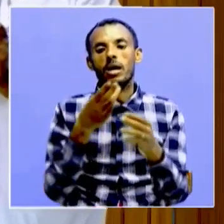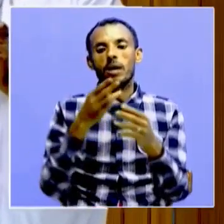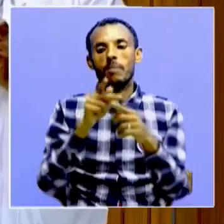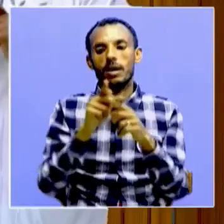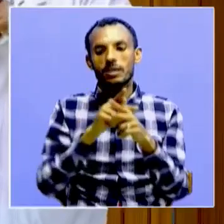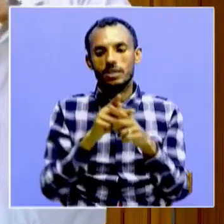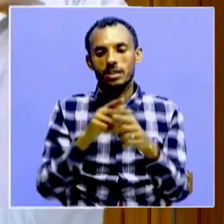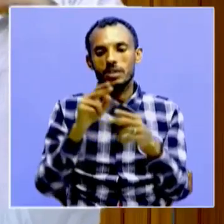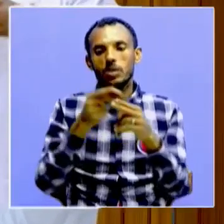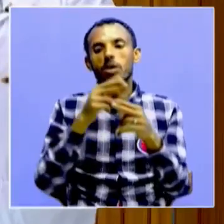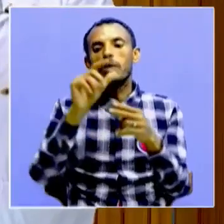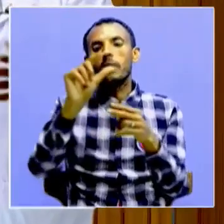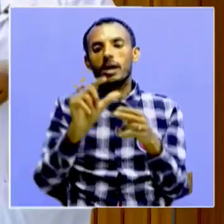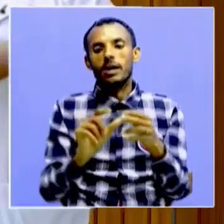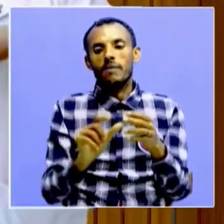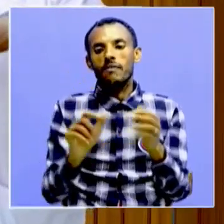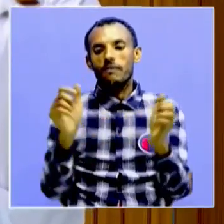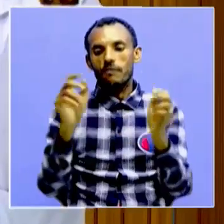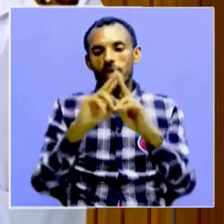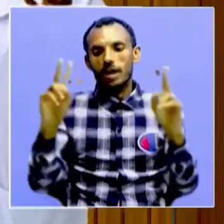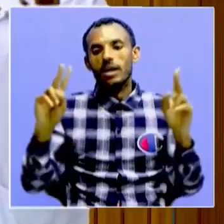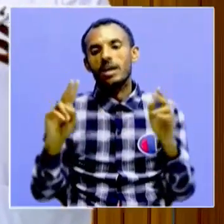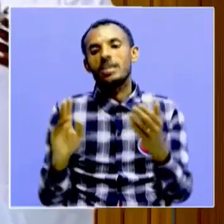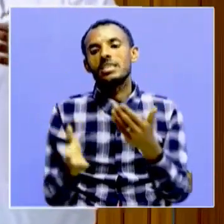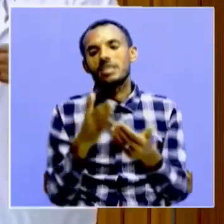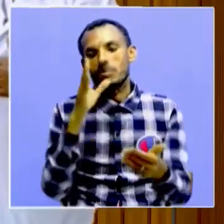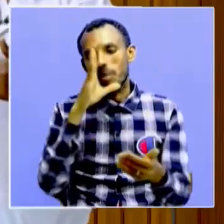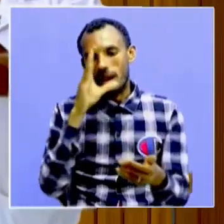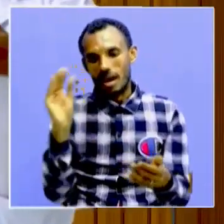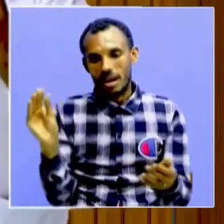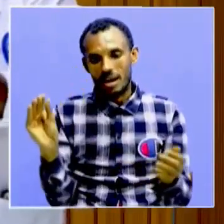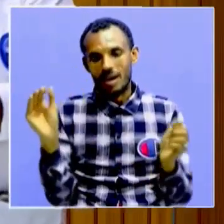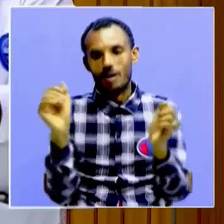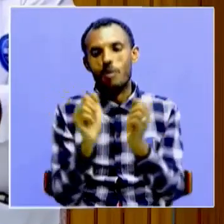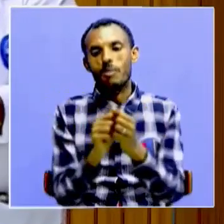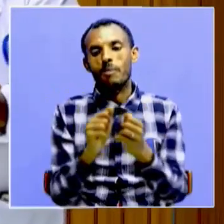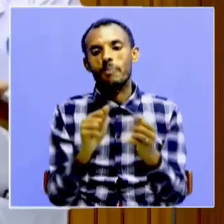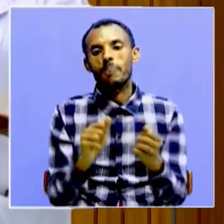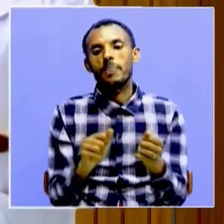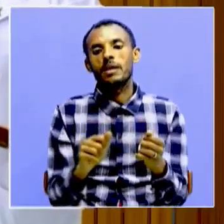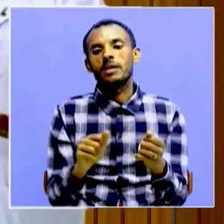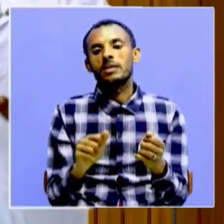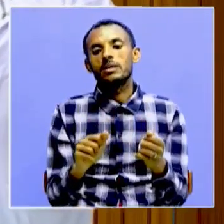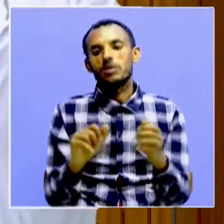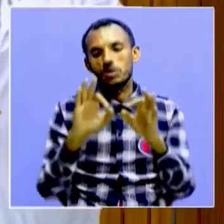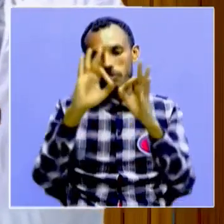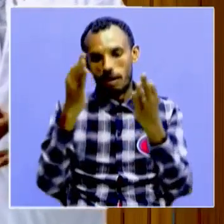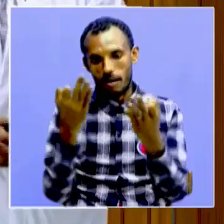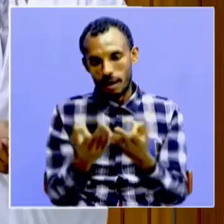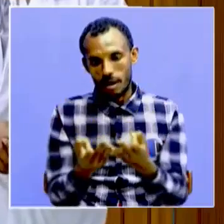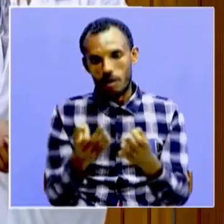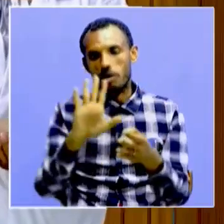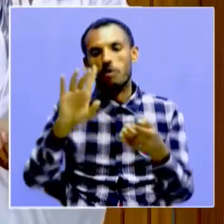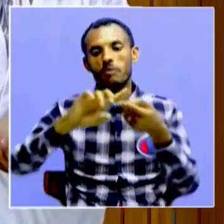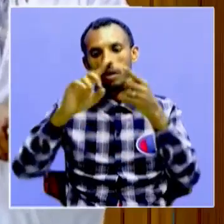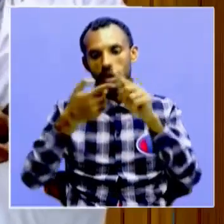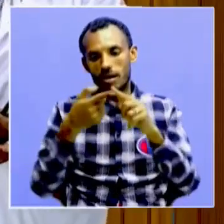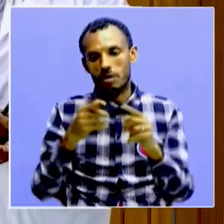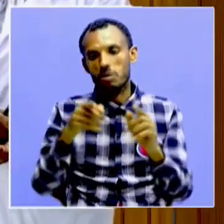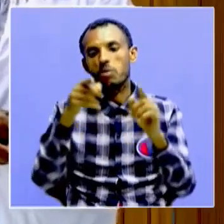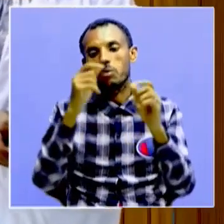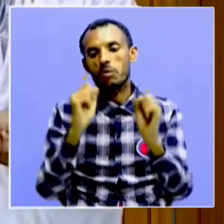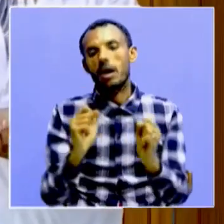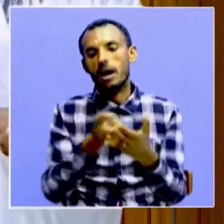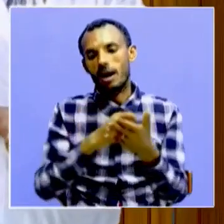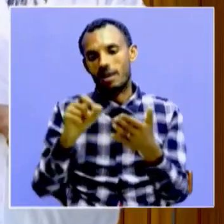me, a very common and simple that you can simply write it with your family or your friends. Okay? Let's do